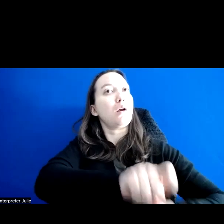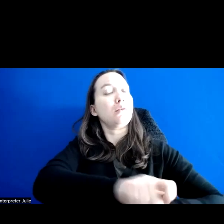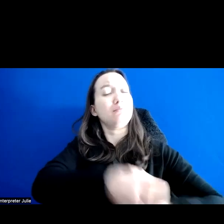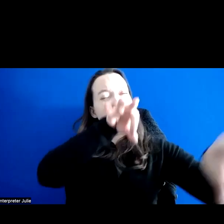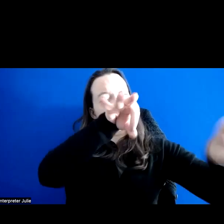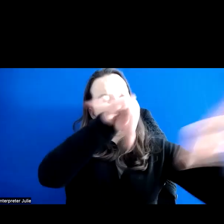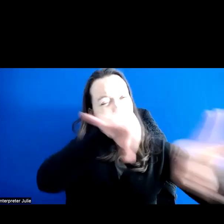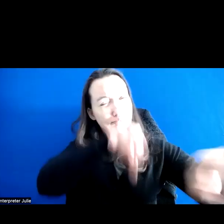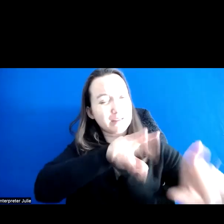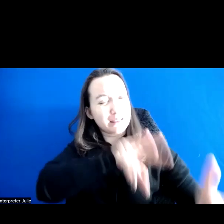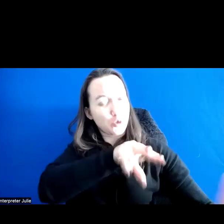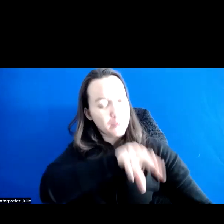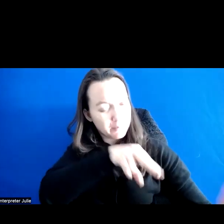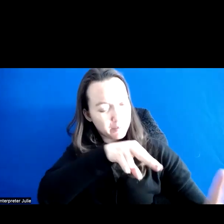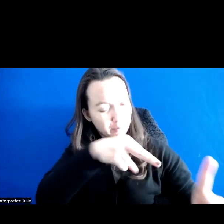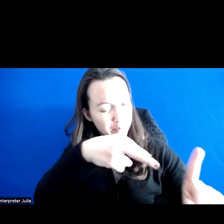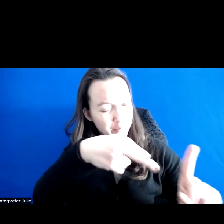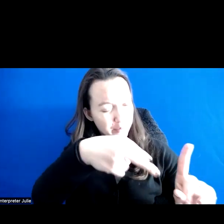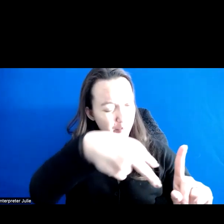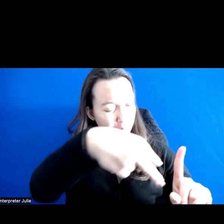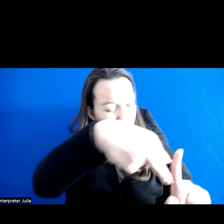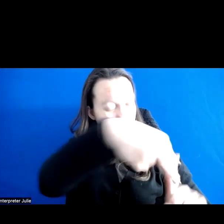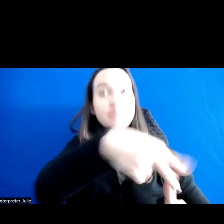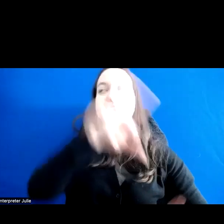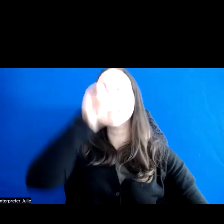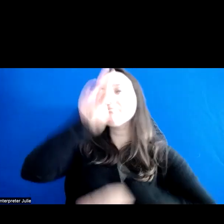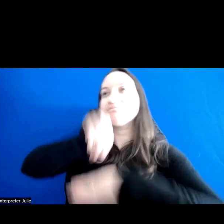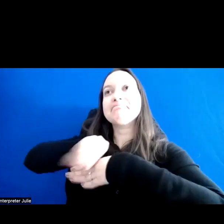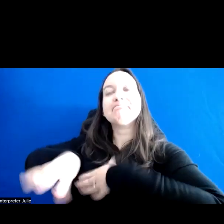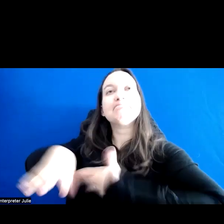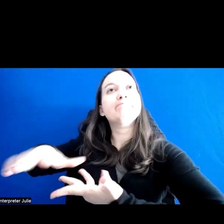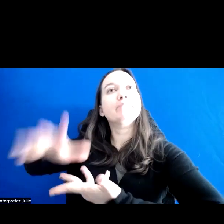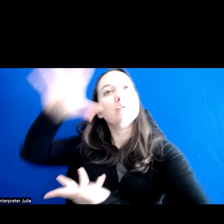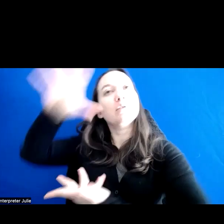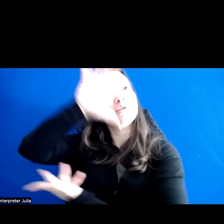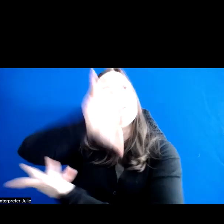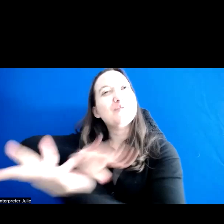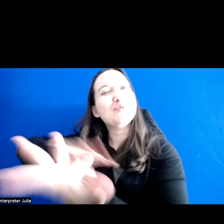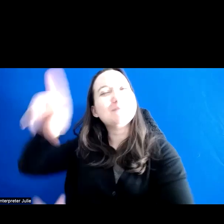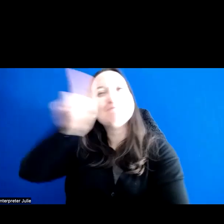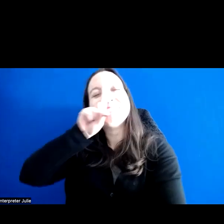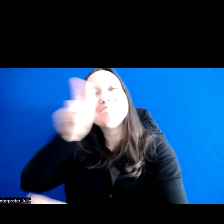from their point of view, which they confuse with absolute truth.